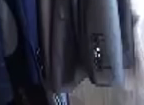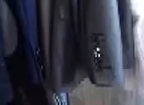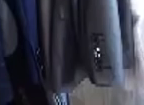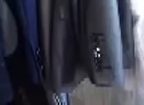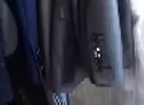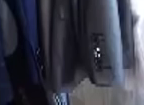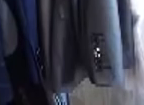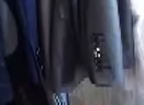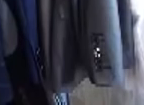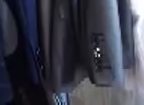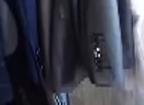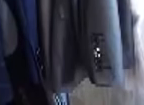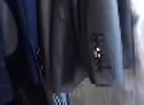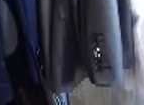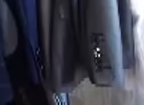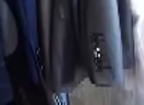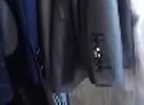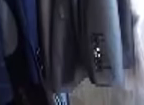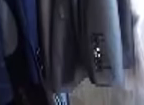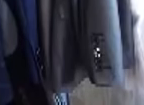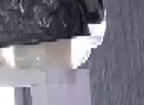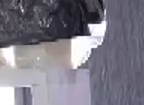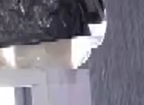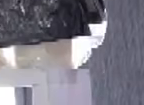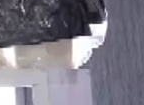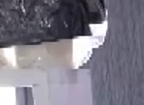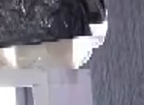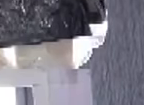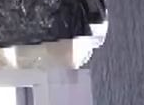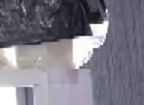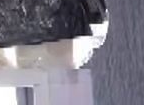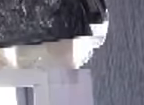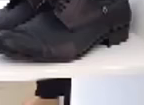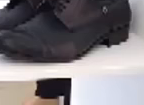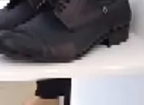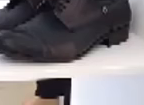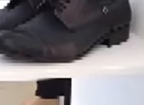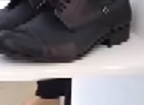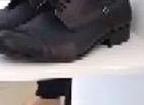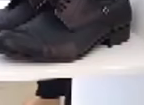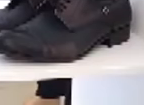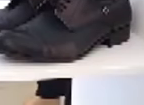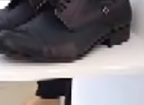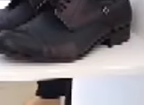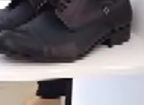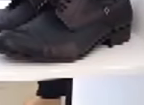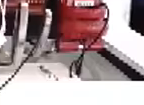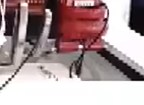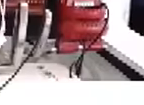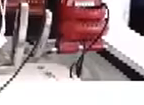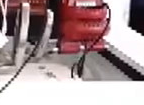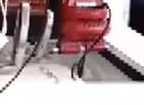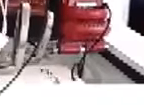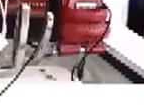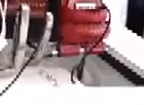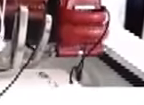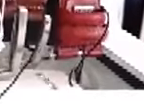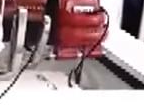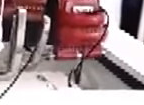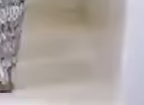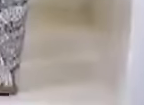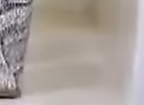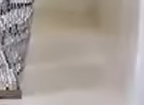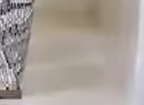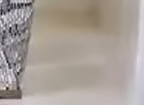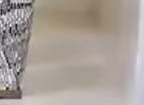ties, office wears for both ladies and gentlemen, beach wears, sport wears, pure leather shoes for men, quality belts,